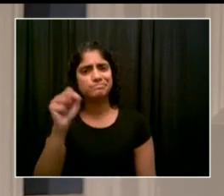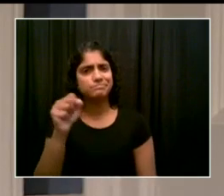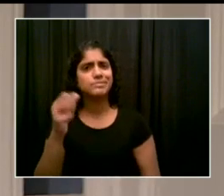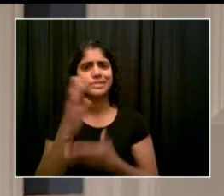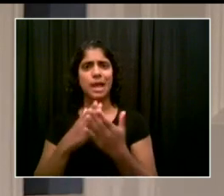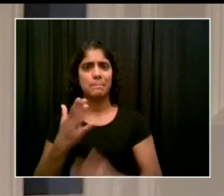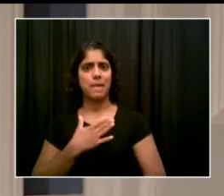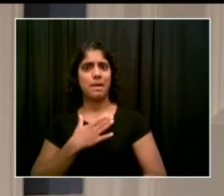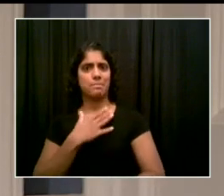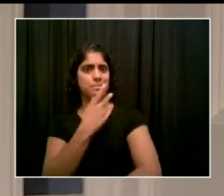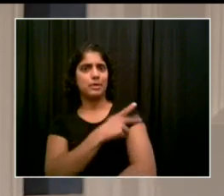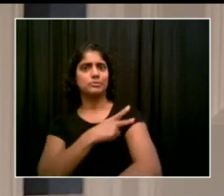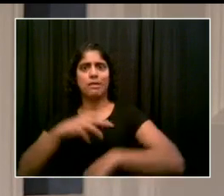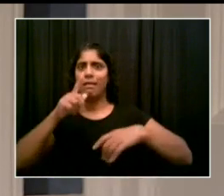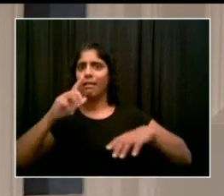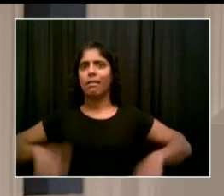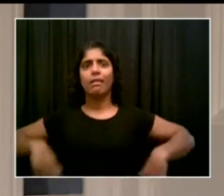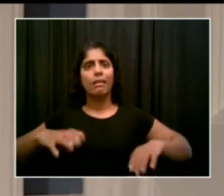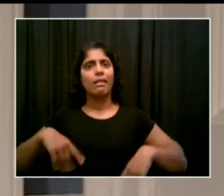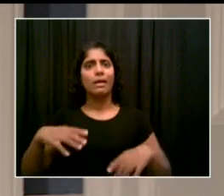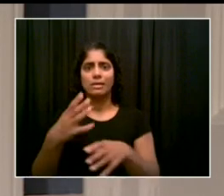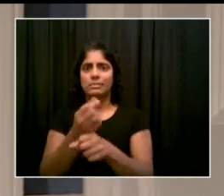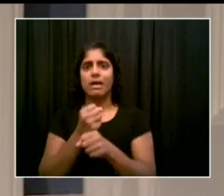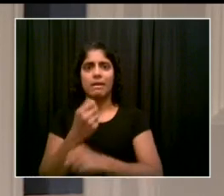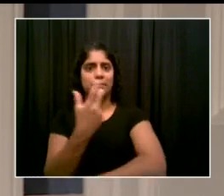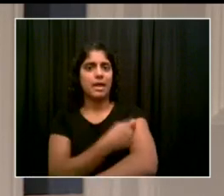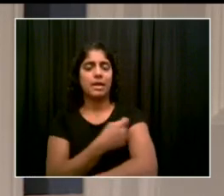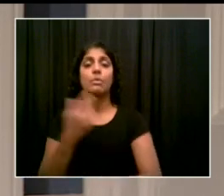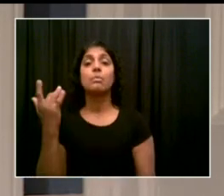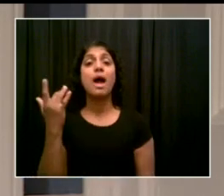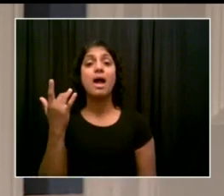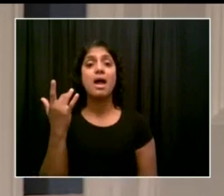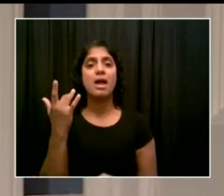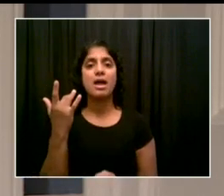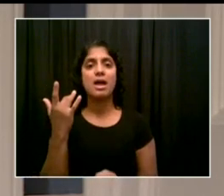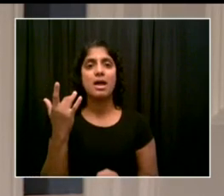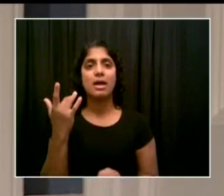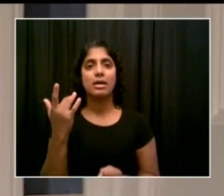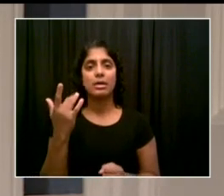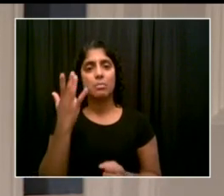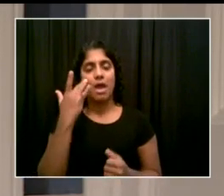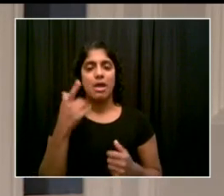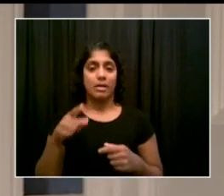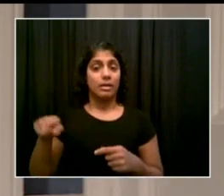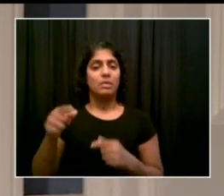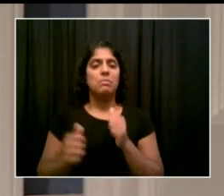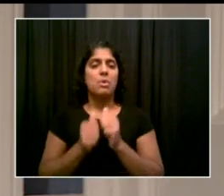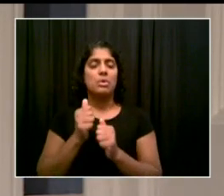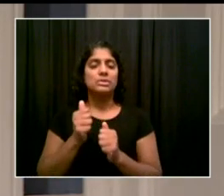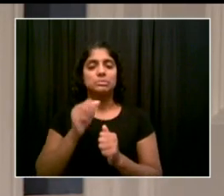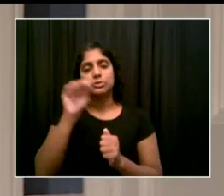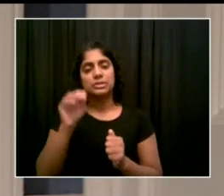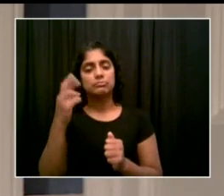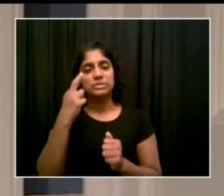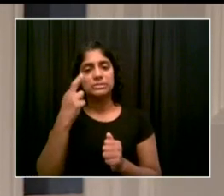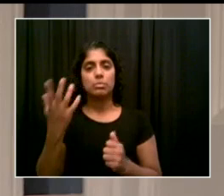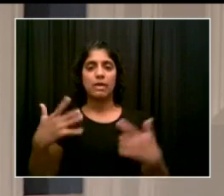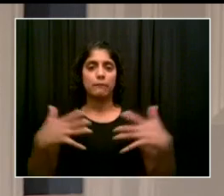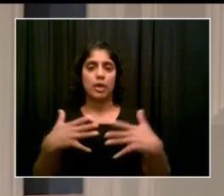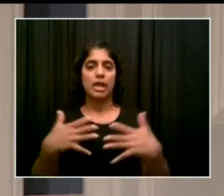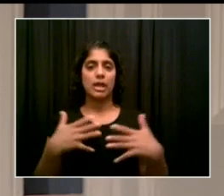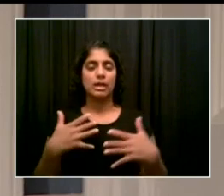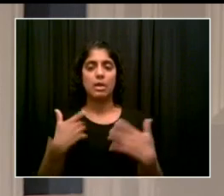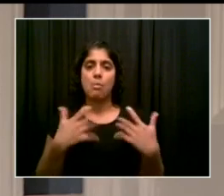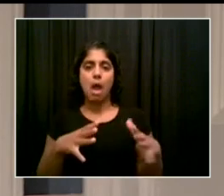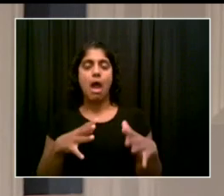gotten misinformation and they're frightened of getting the vaccine. And part of my job is to explain